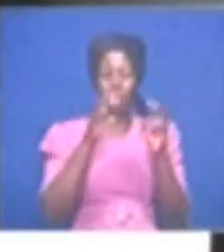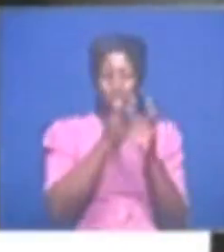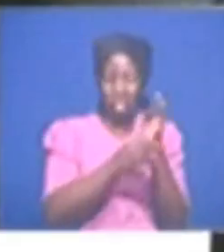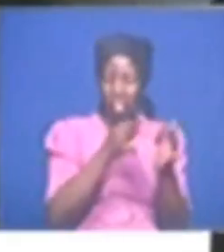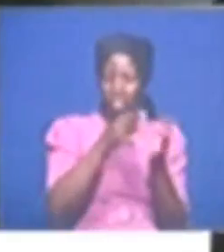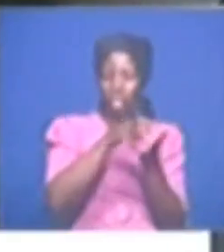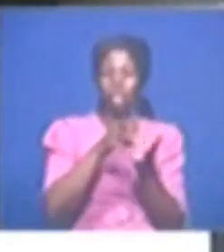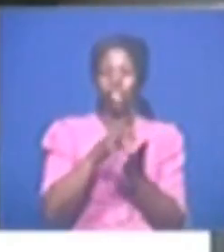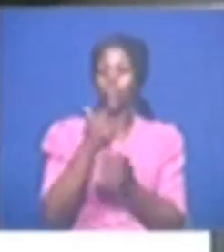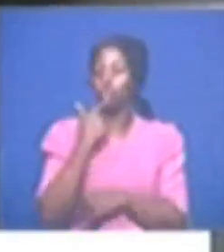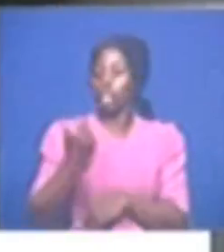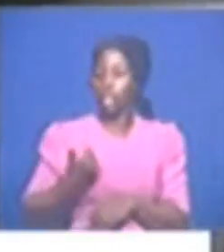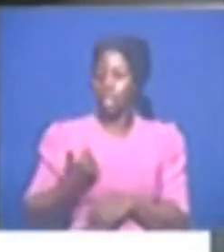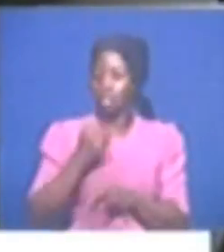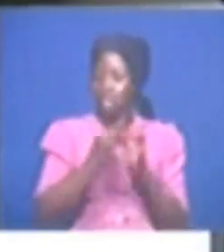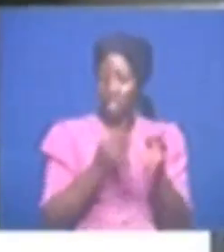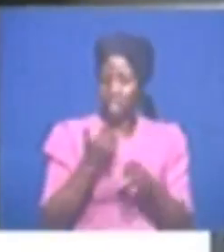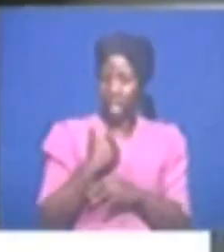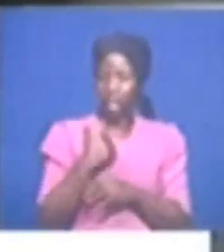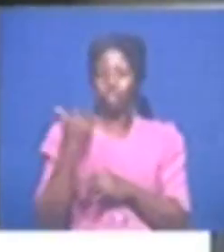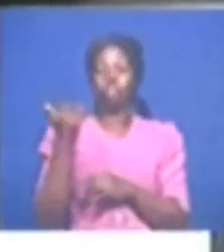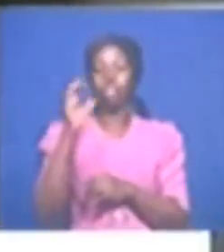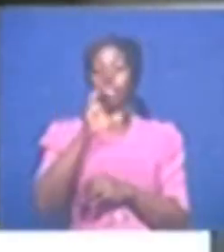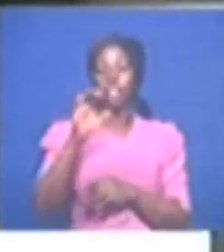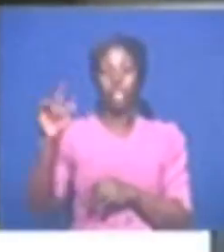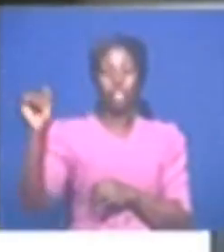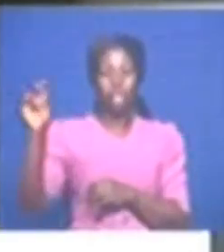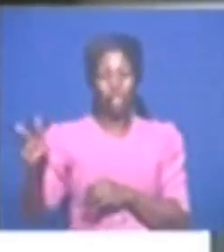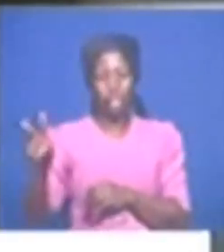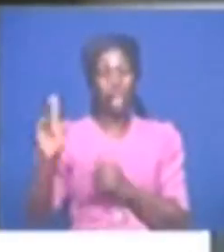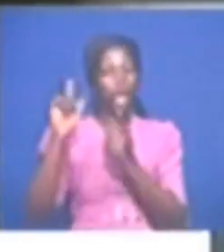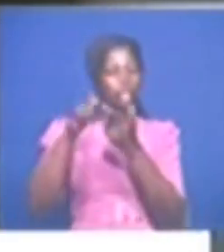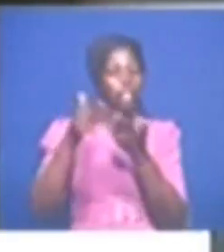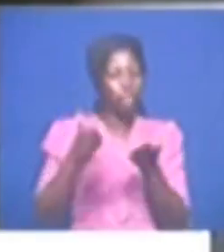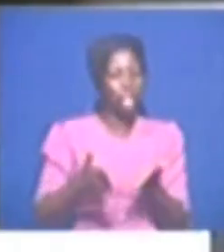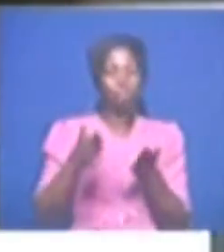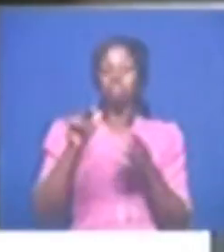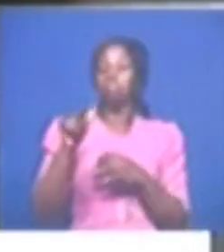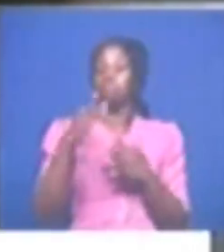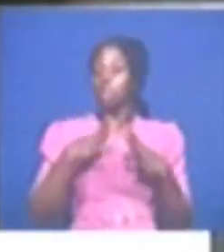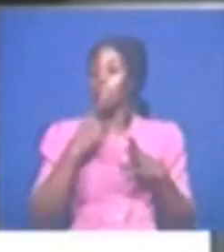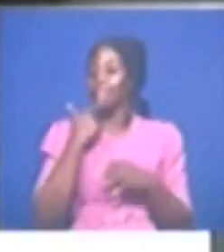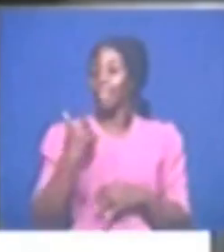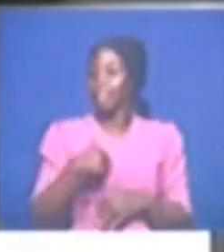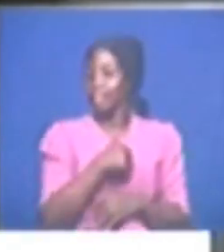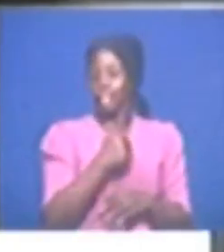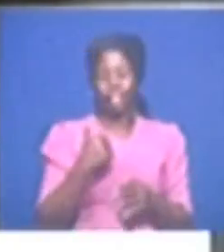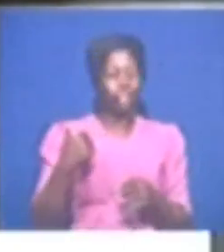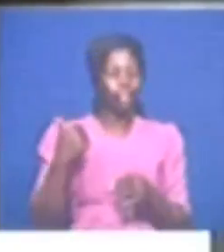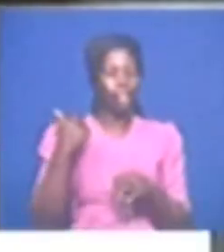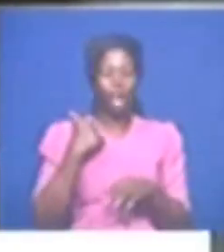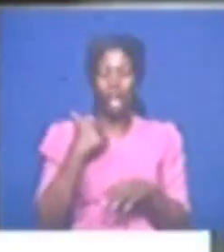Girls, if there was a CCTV program, up to now the intelligence are telling us they haven't located or